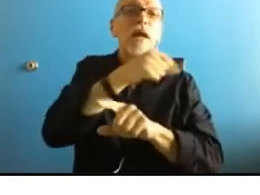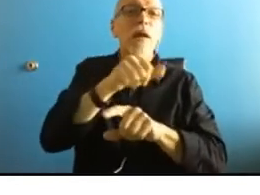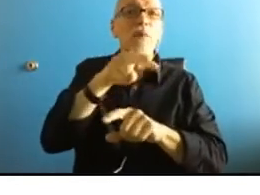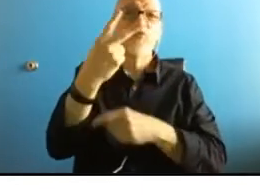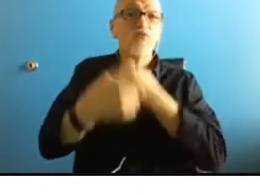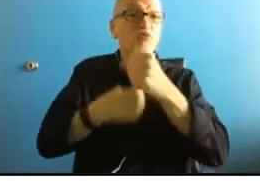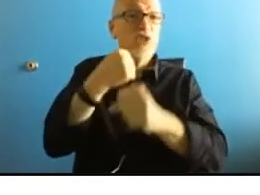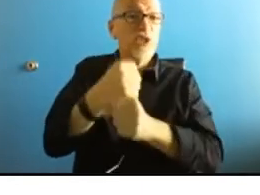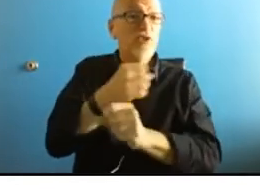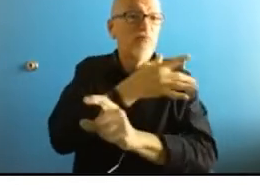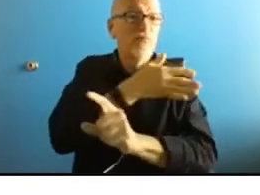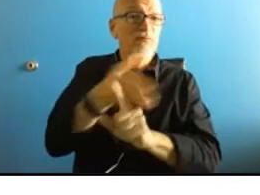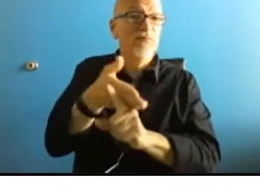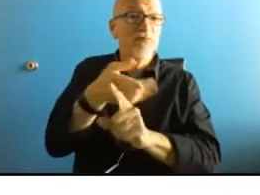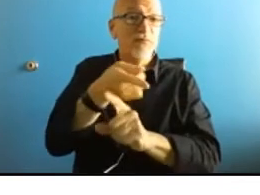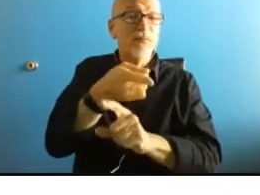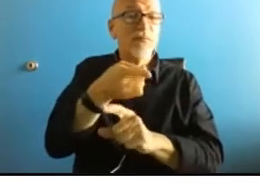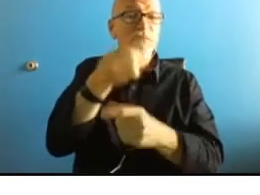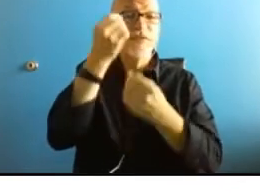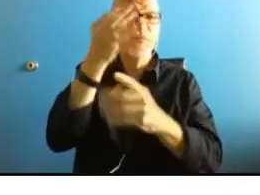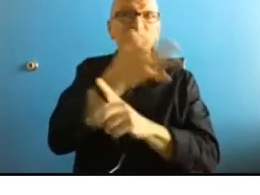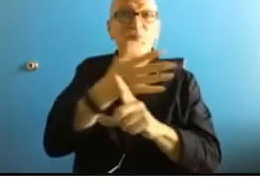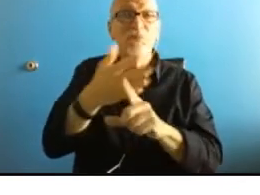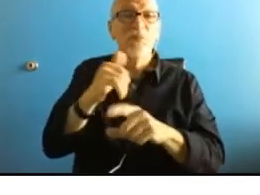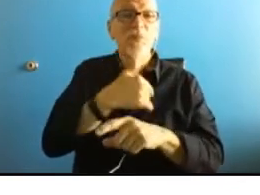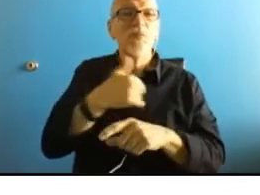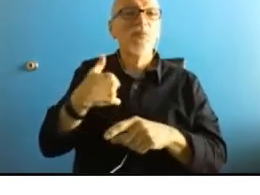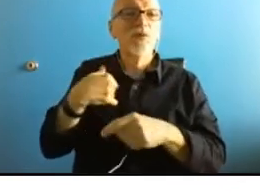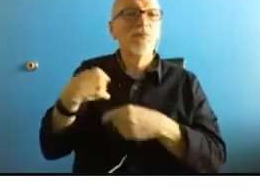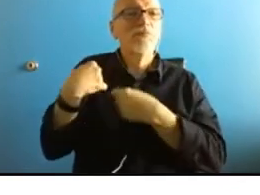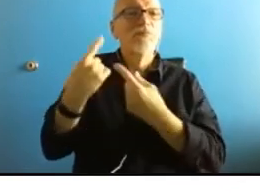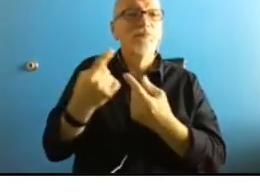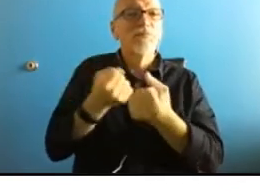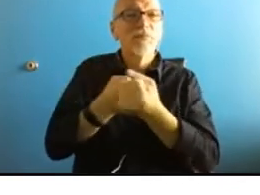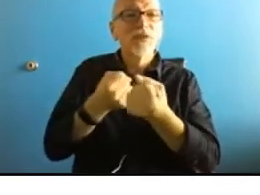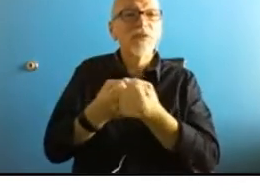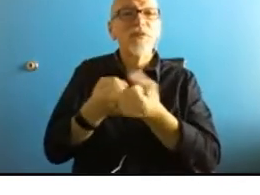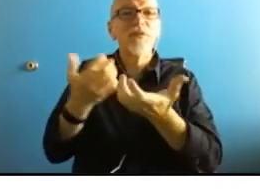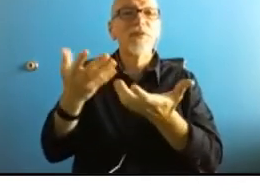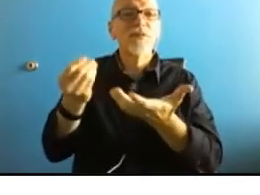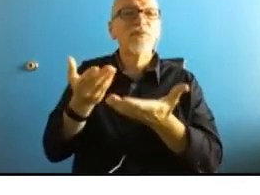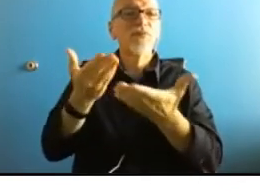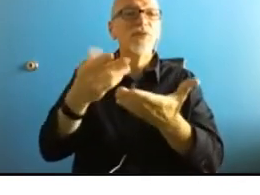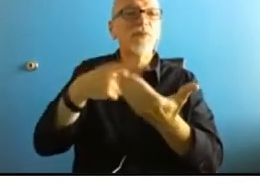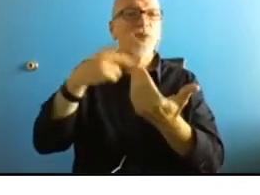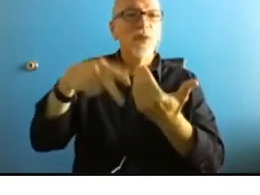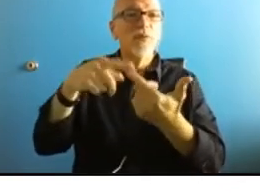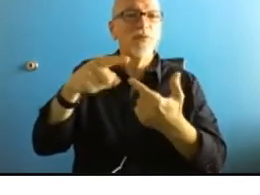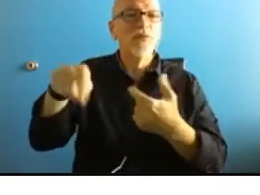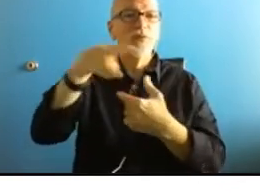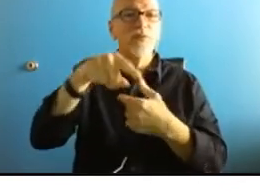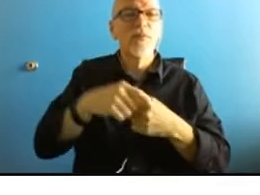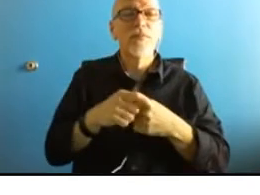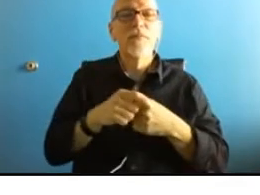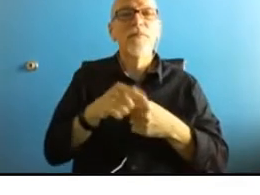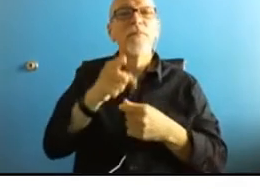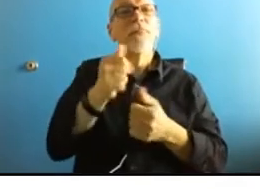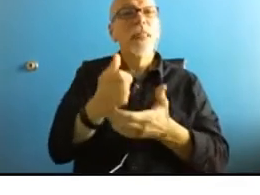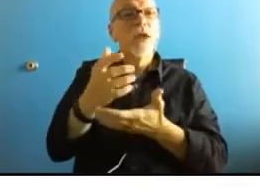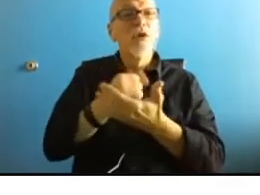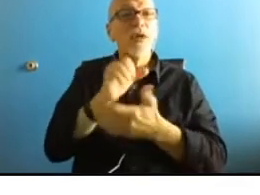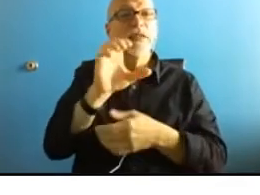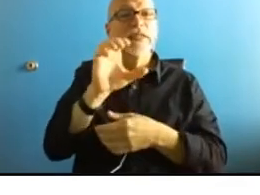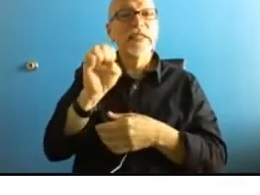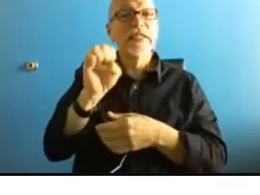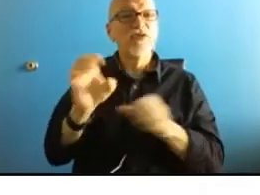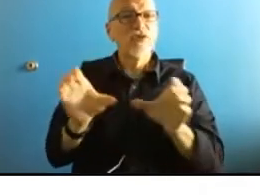of content alone, just that we've been able to sponsor and bring some programs to you. You can earn CE certificates, you